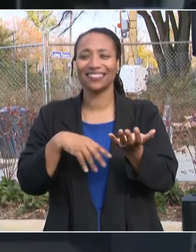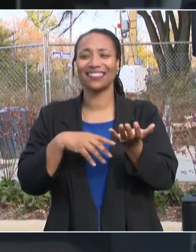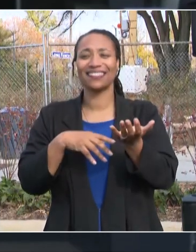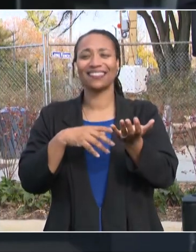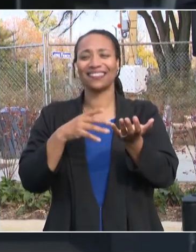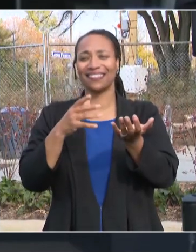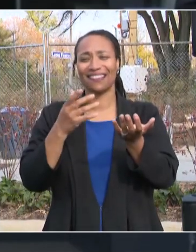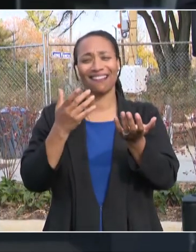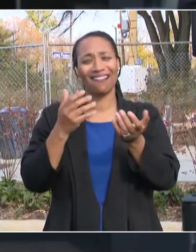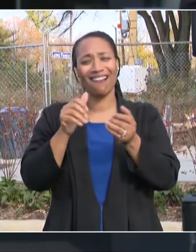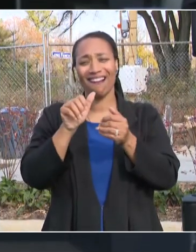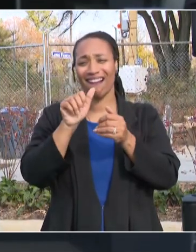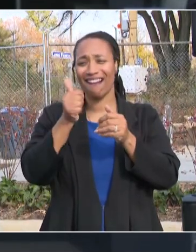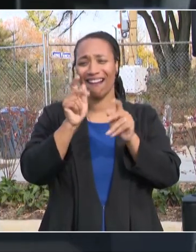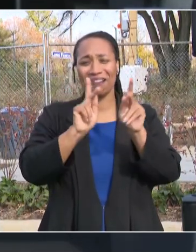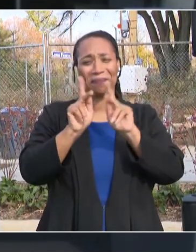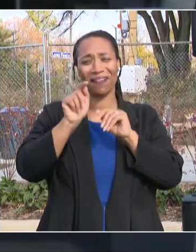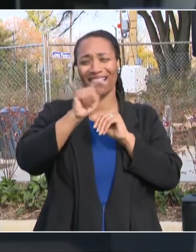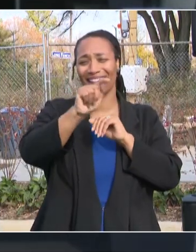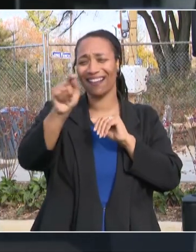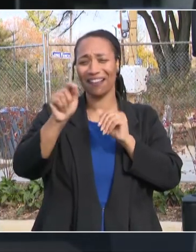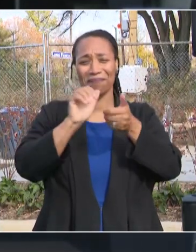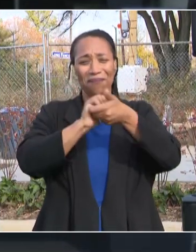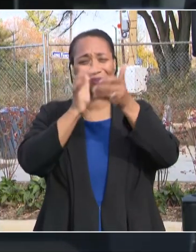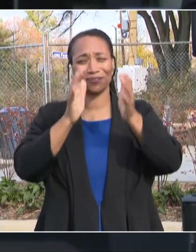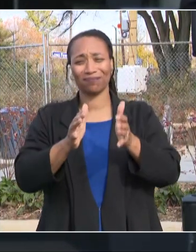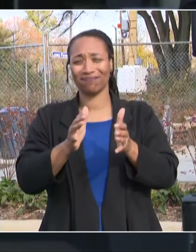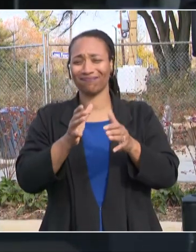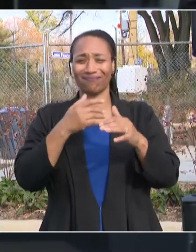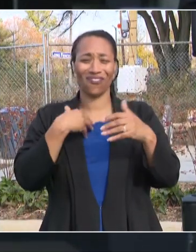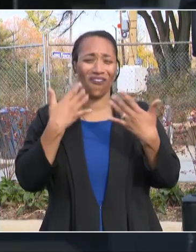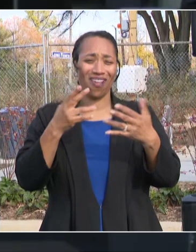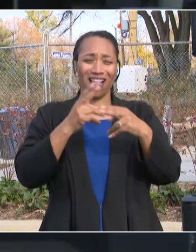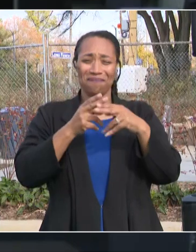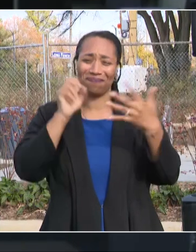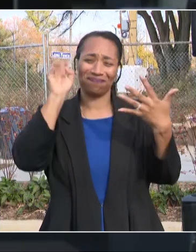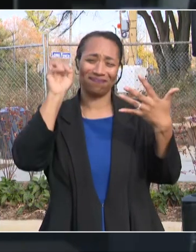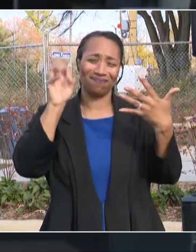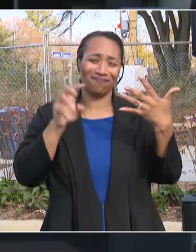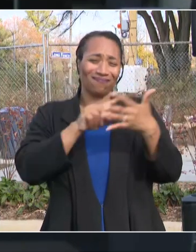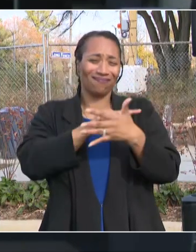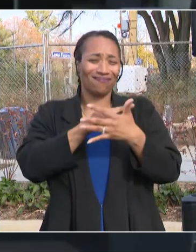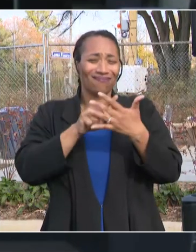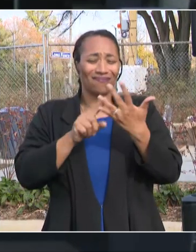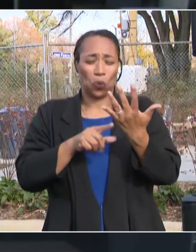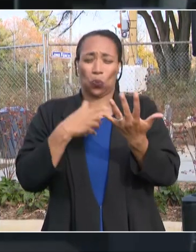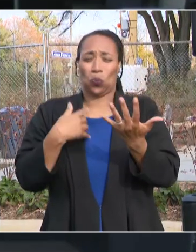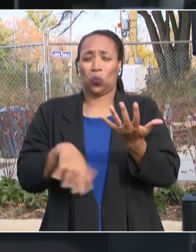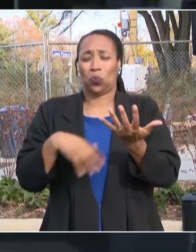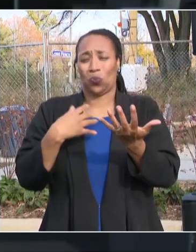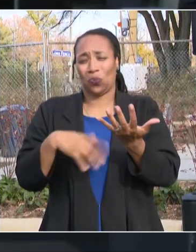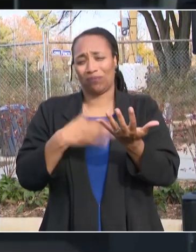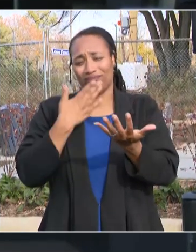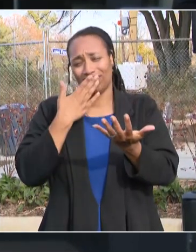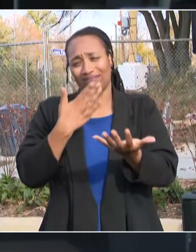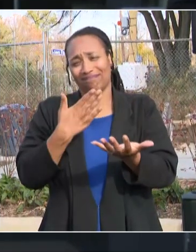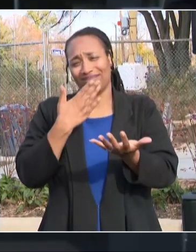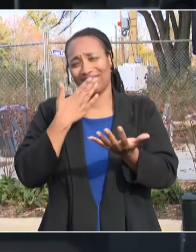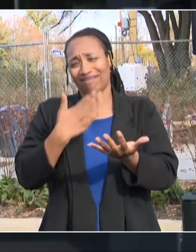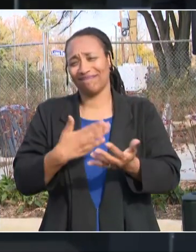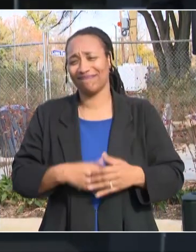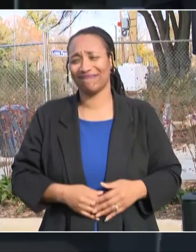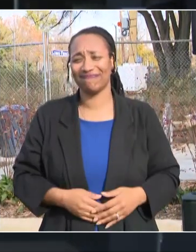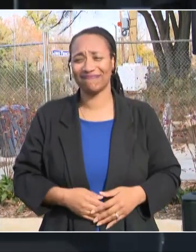partners, Bowman, Traynot, K Group, Bradley Site Design, Passive Positive, New Columbia Solar, Determined